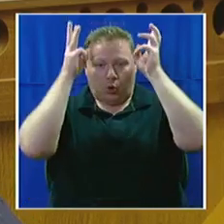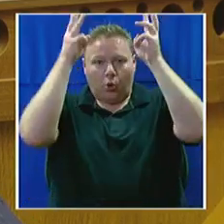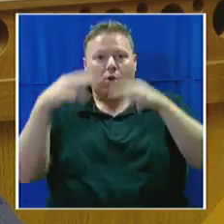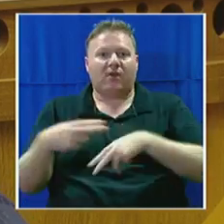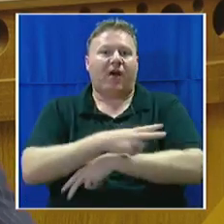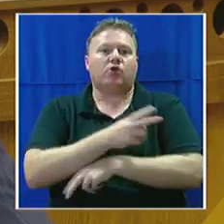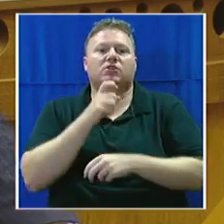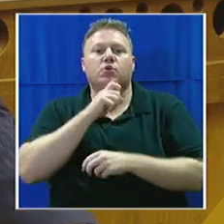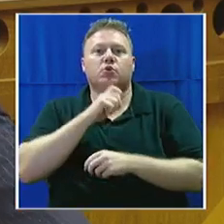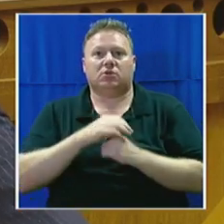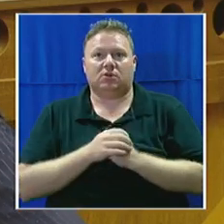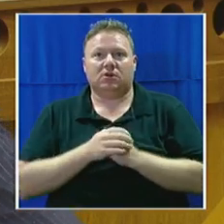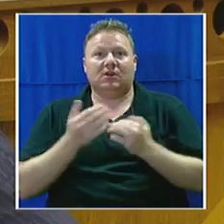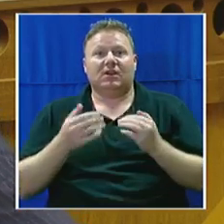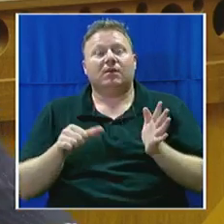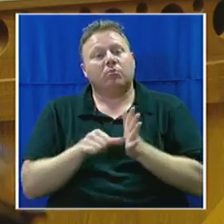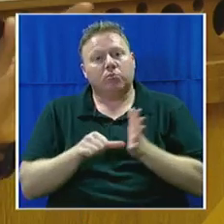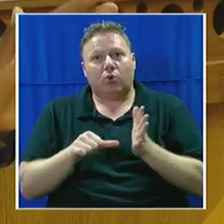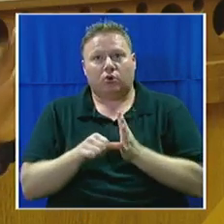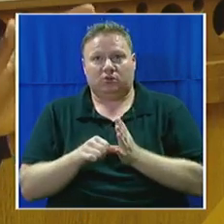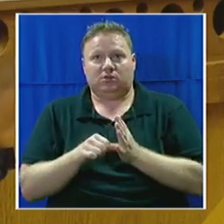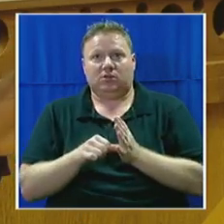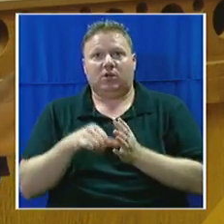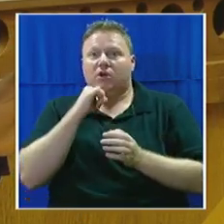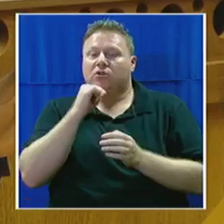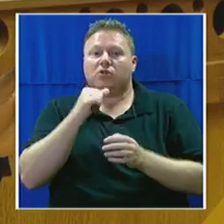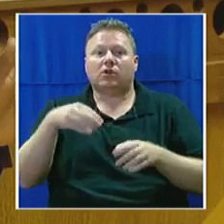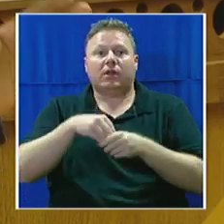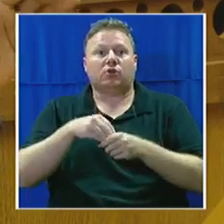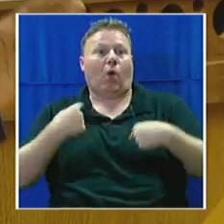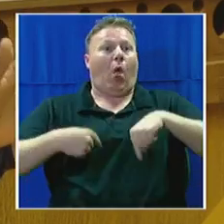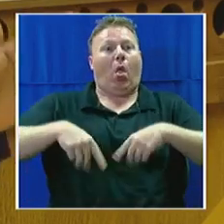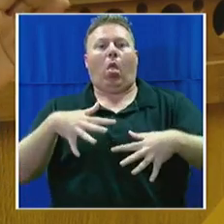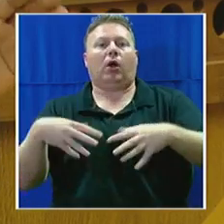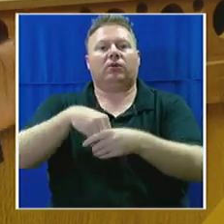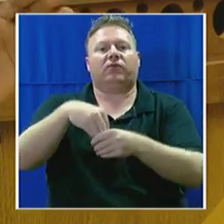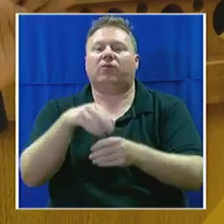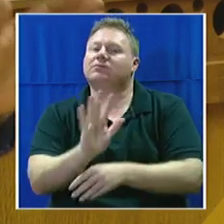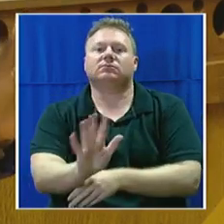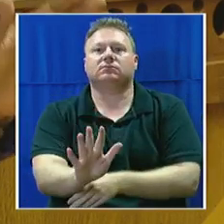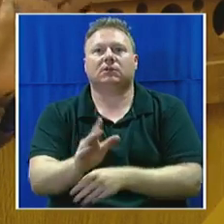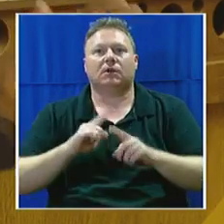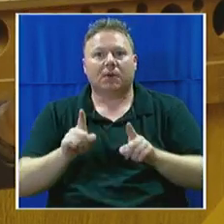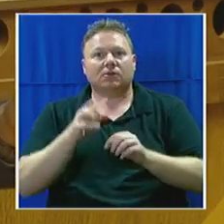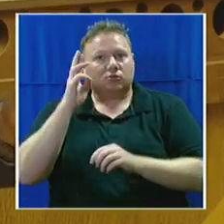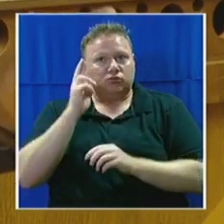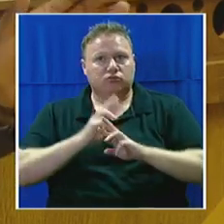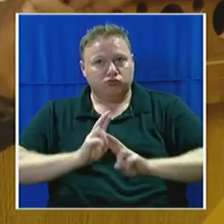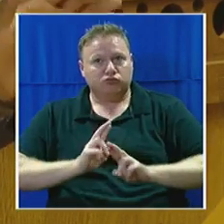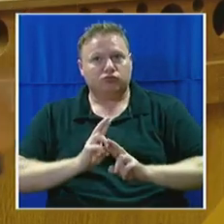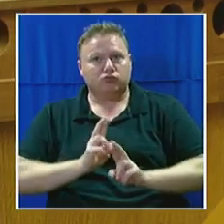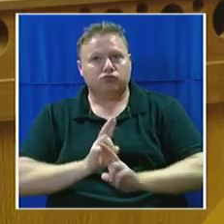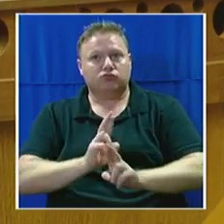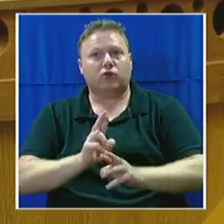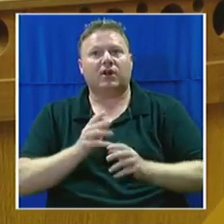is incumbent upon us to ensure that we are not feeding into the frenzy, but we ensure that we are ready to combat the spread